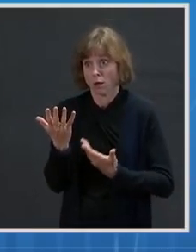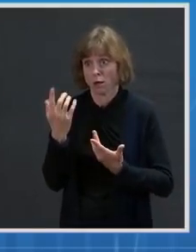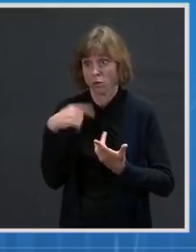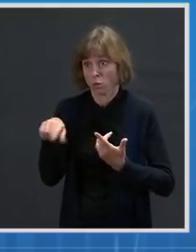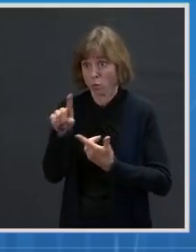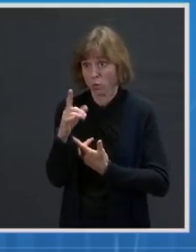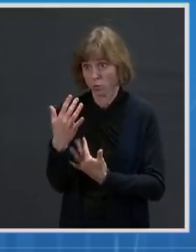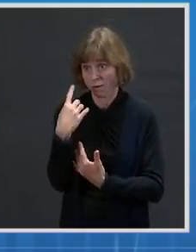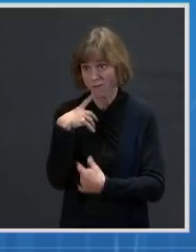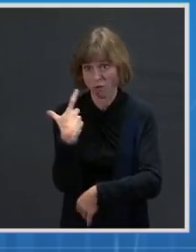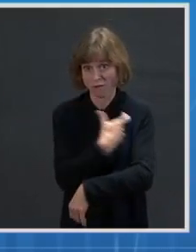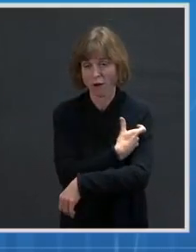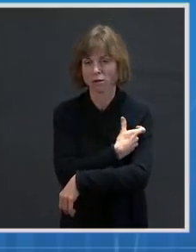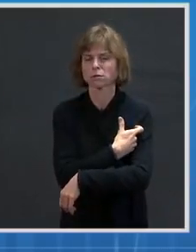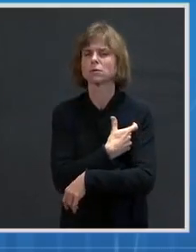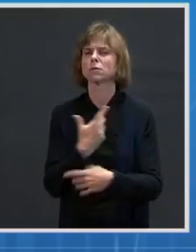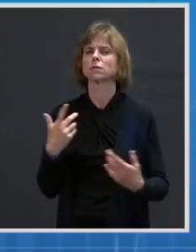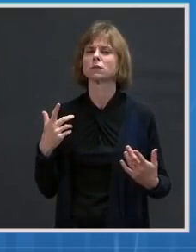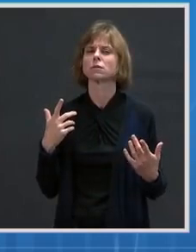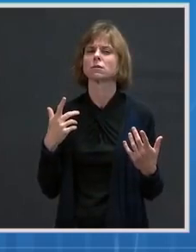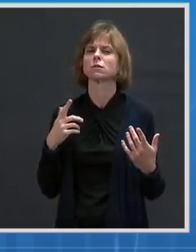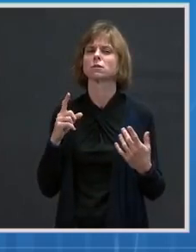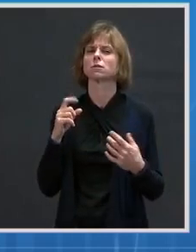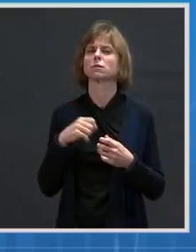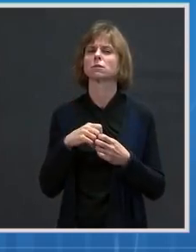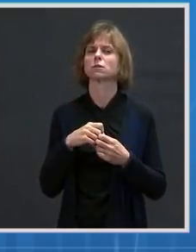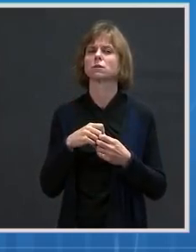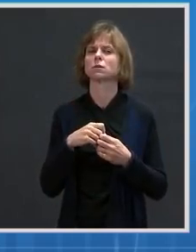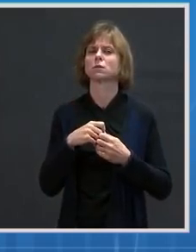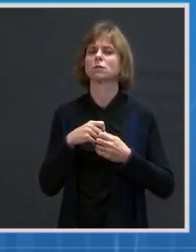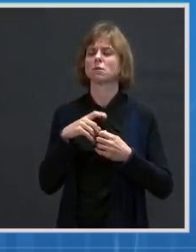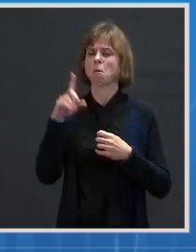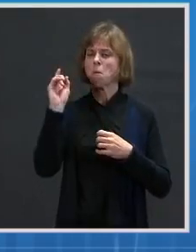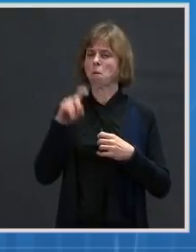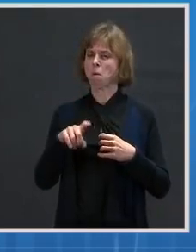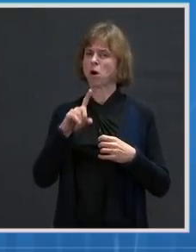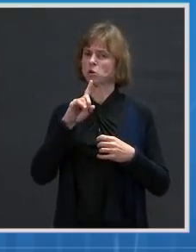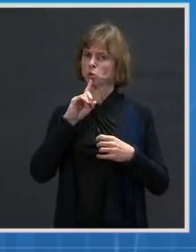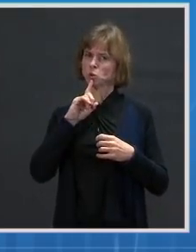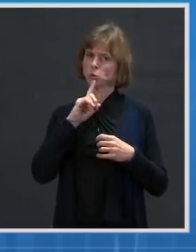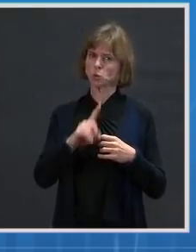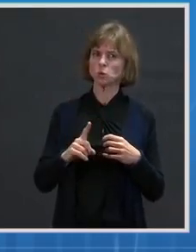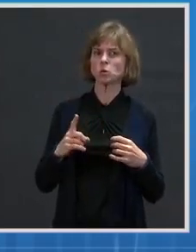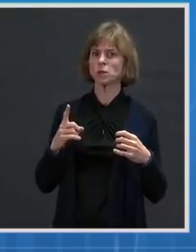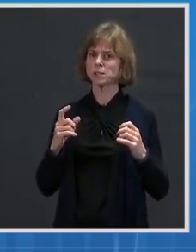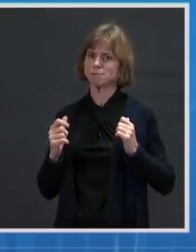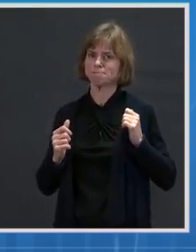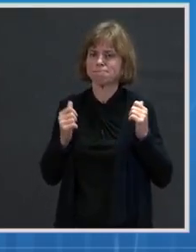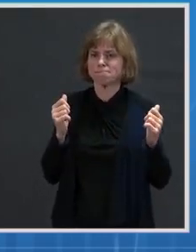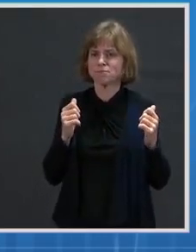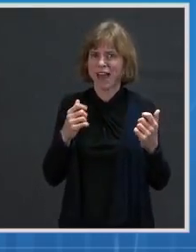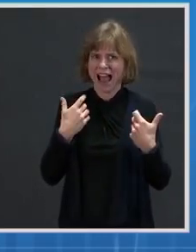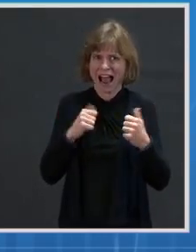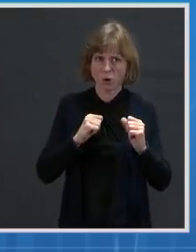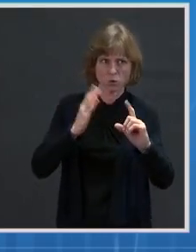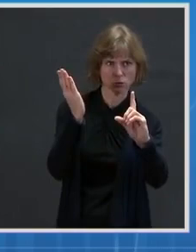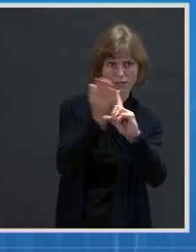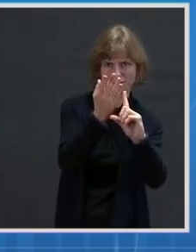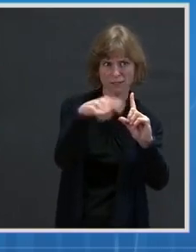an equally aggressive effort to reach people who are considering getting vaccinated but haven't yet decided to.